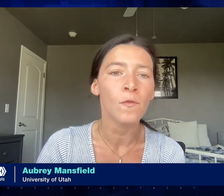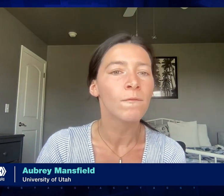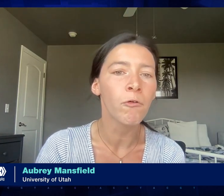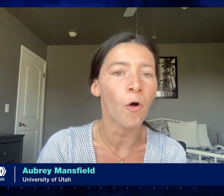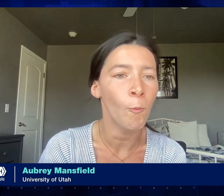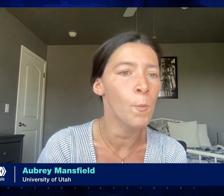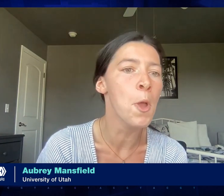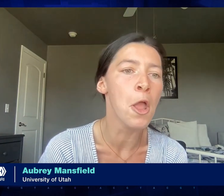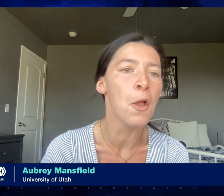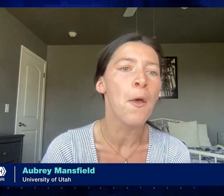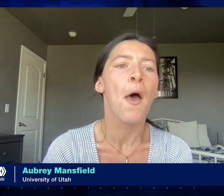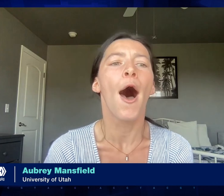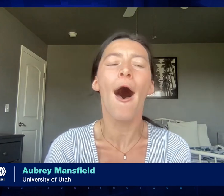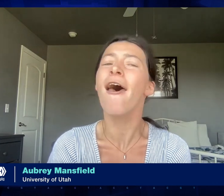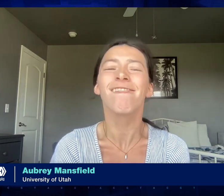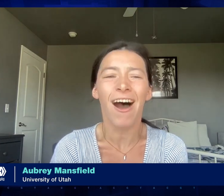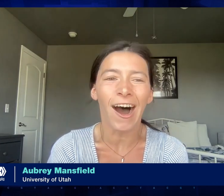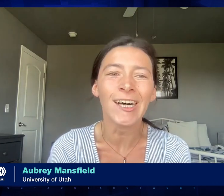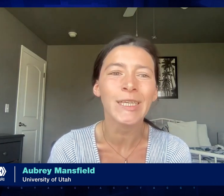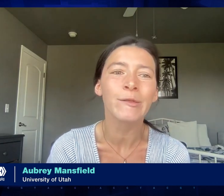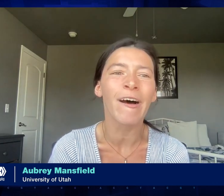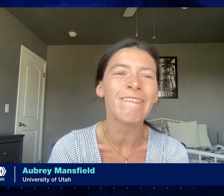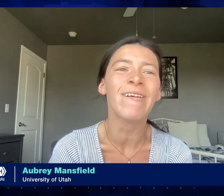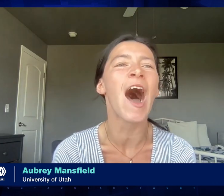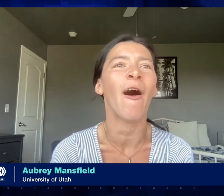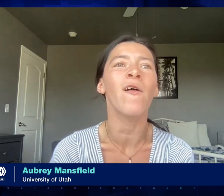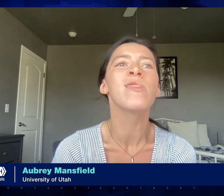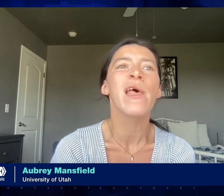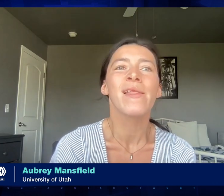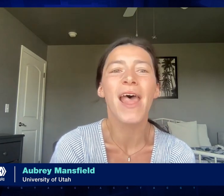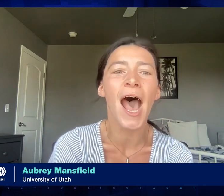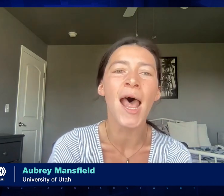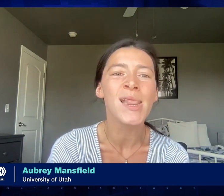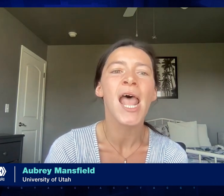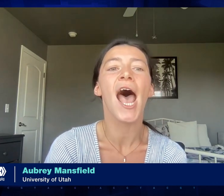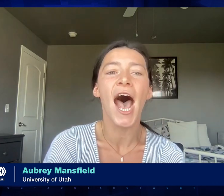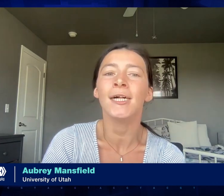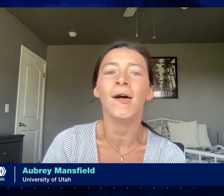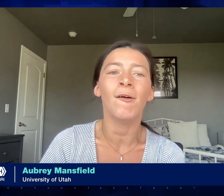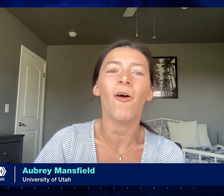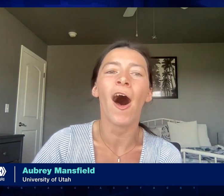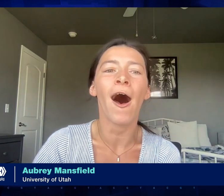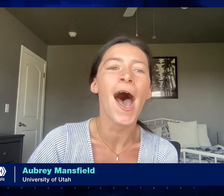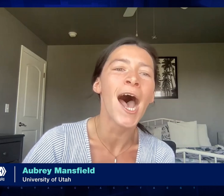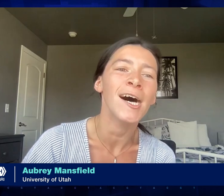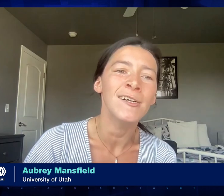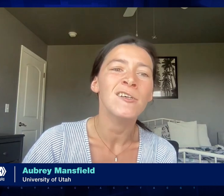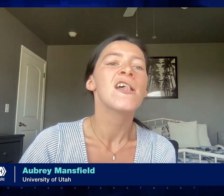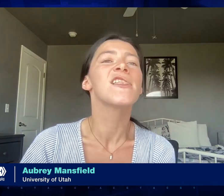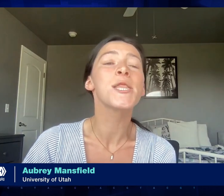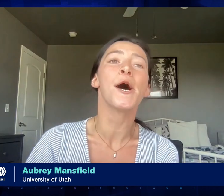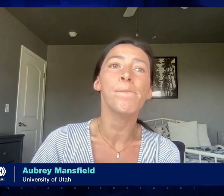experience for me. I've also felt that as far